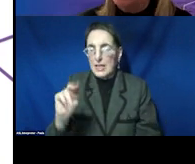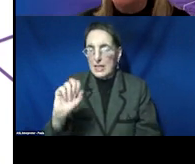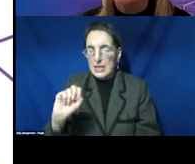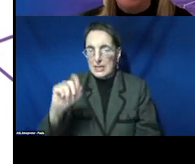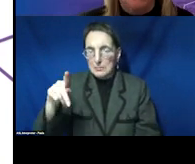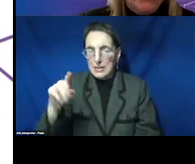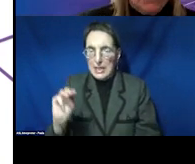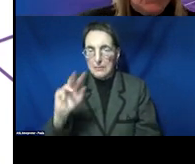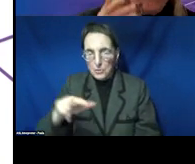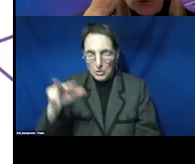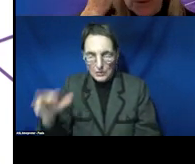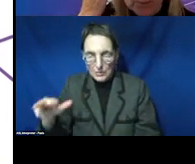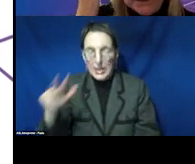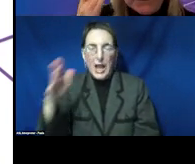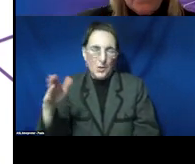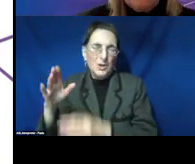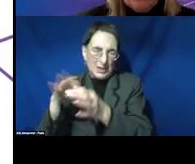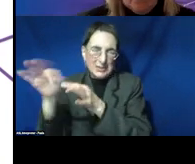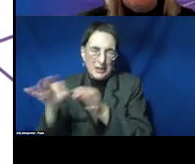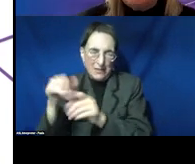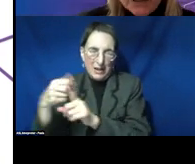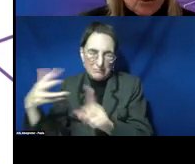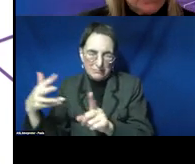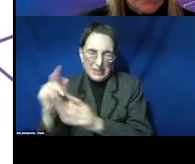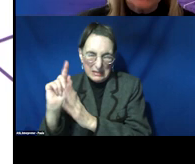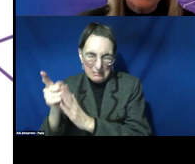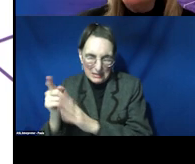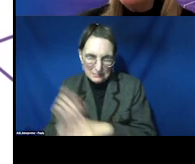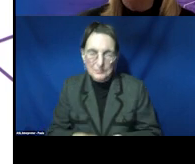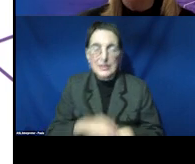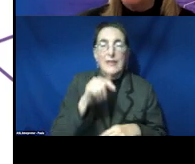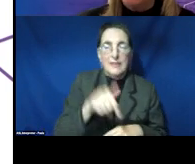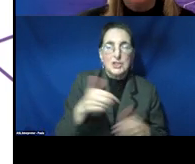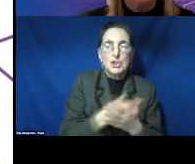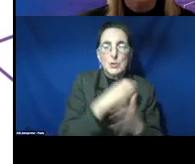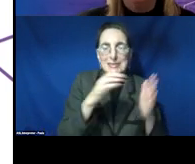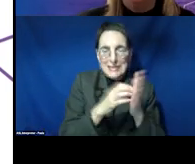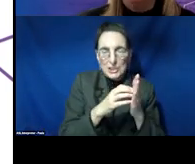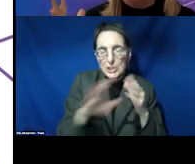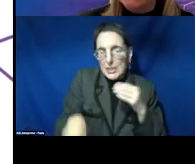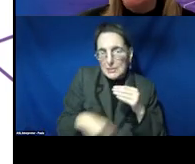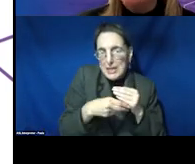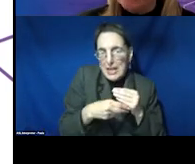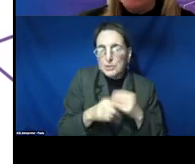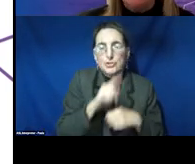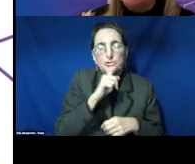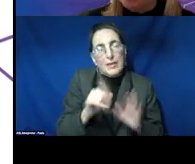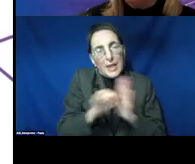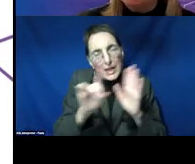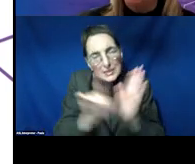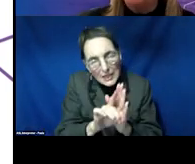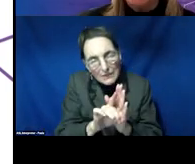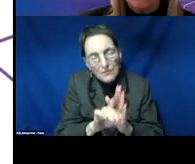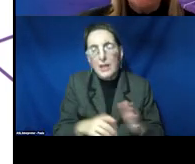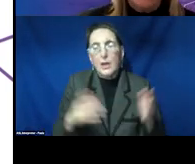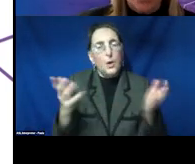will be talking about in a few moments. This new section has been added to really identify what